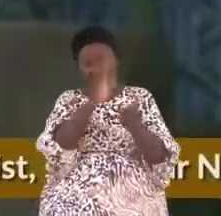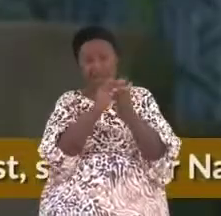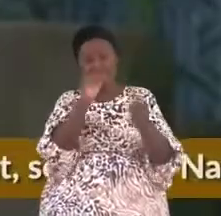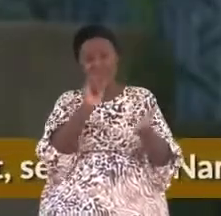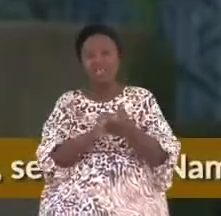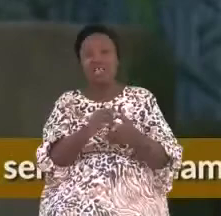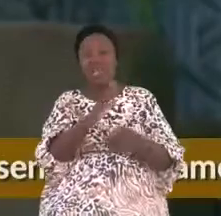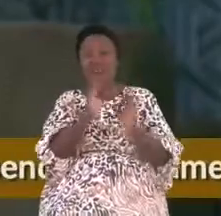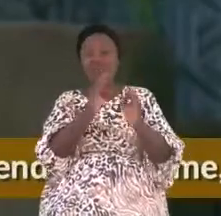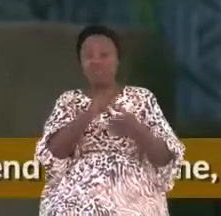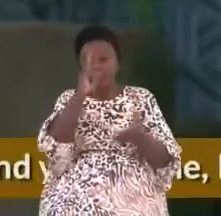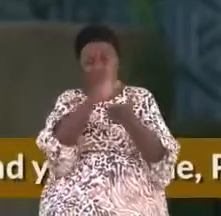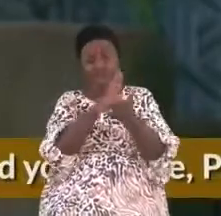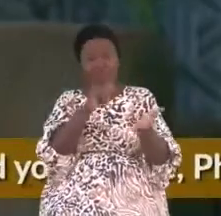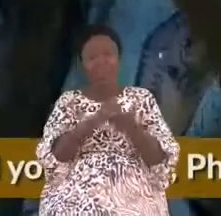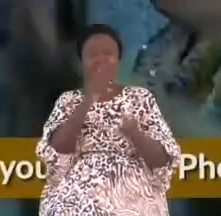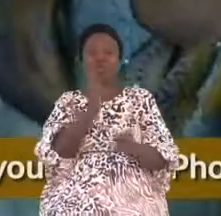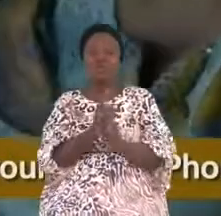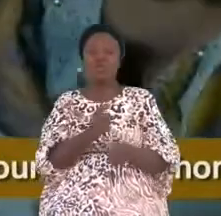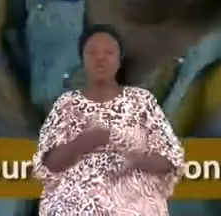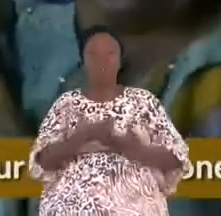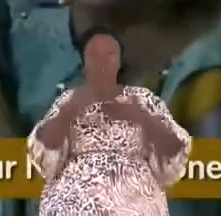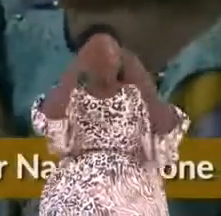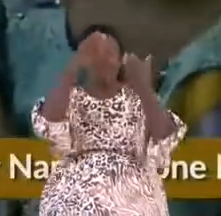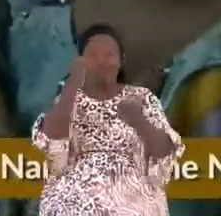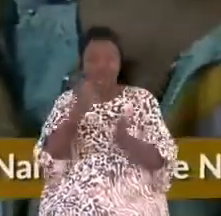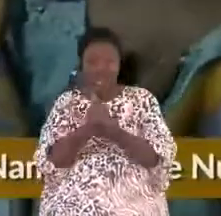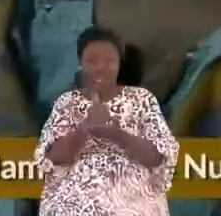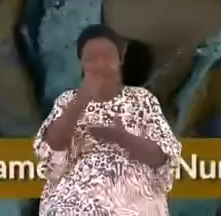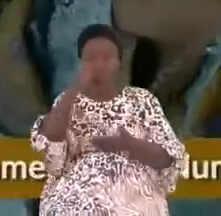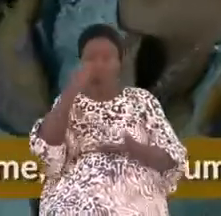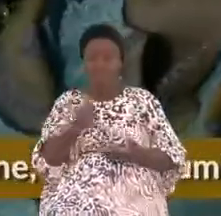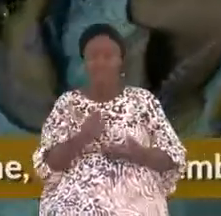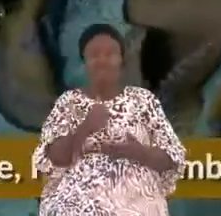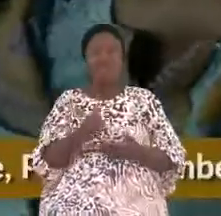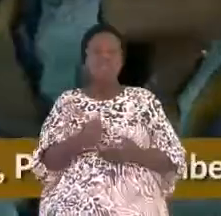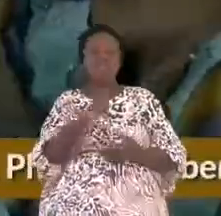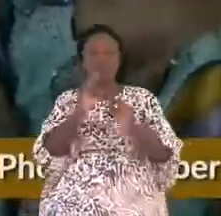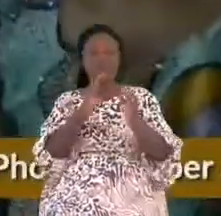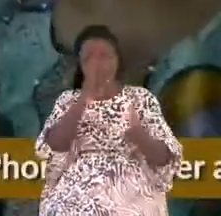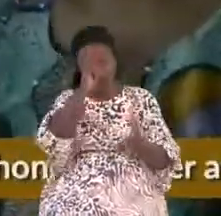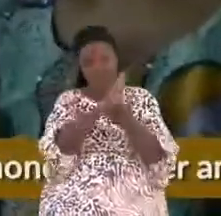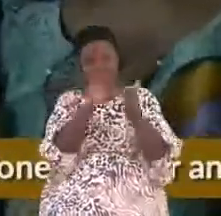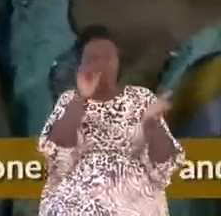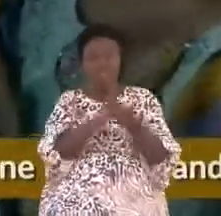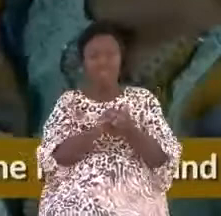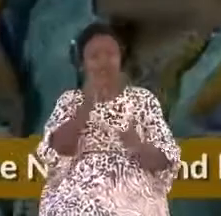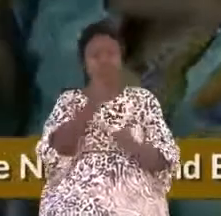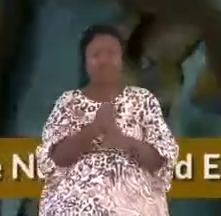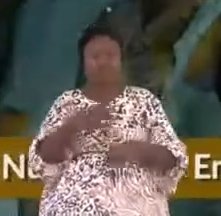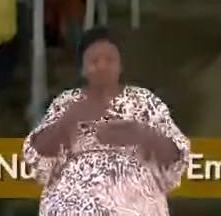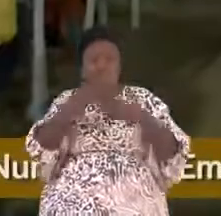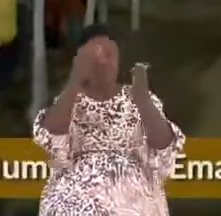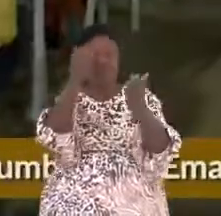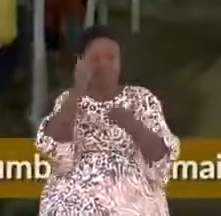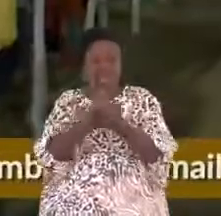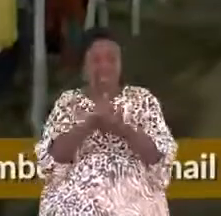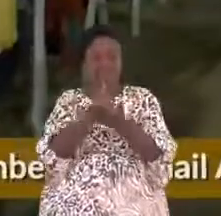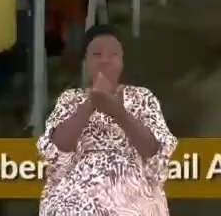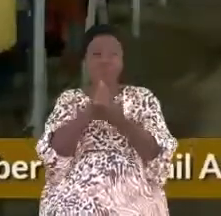your amen if you believe that can i hear a louder amen